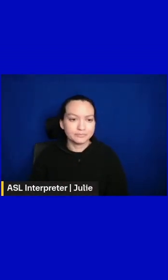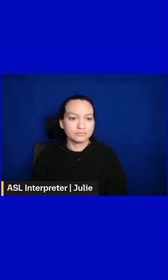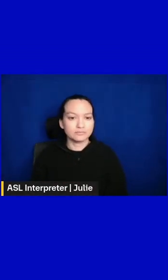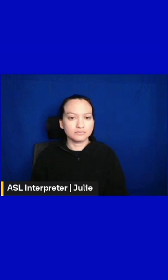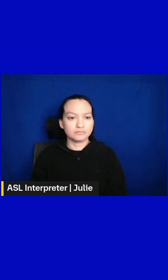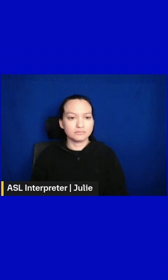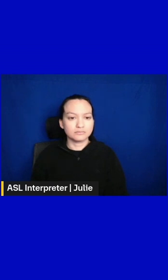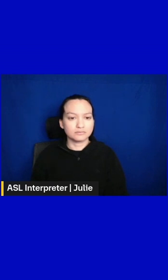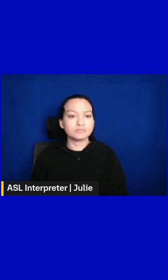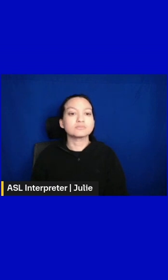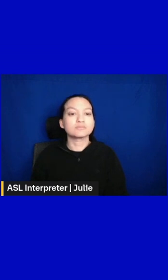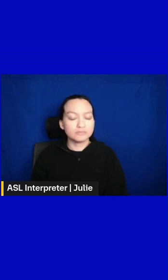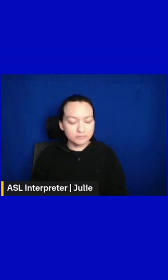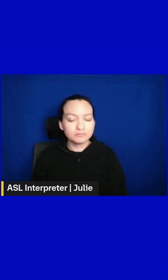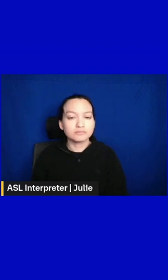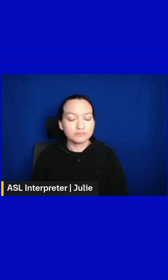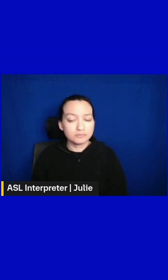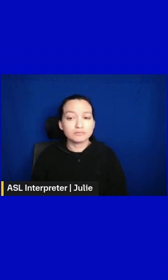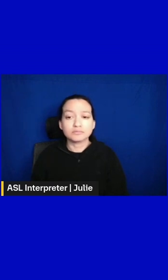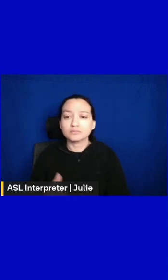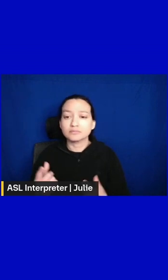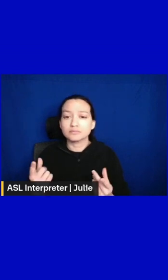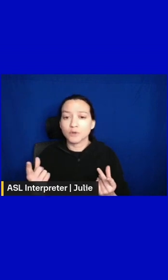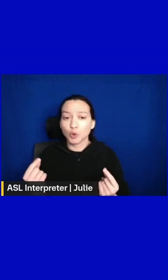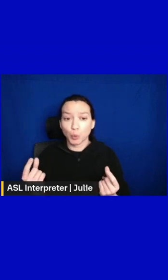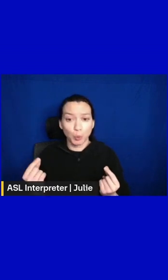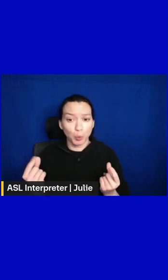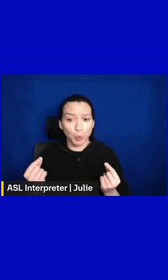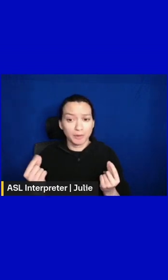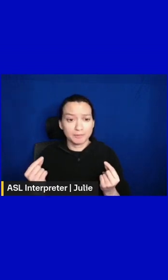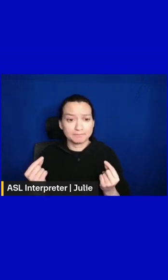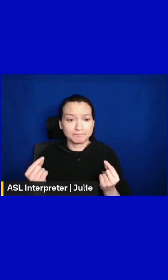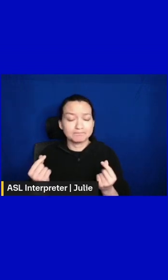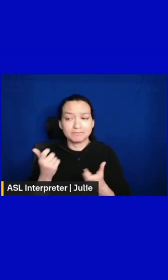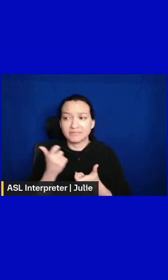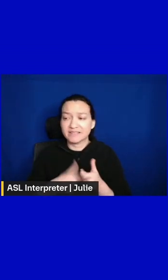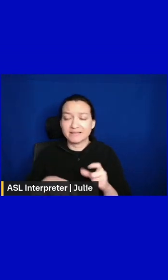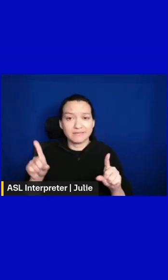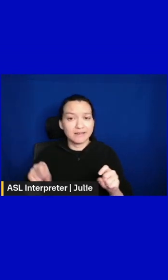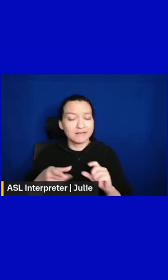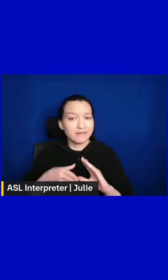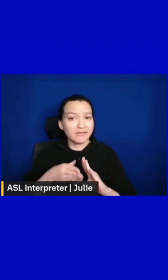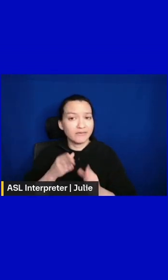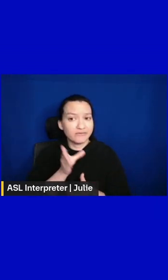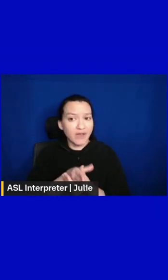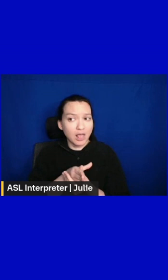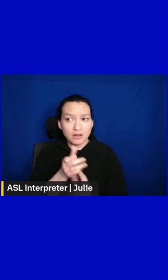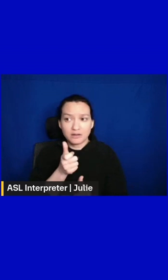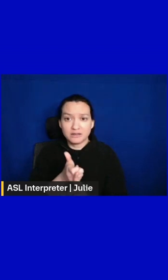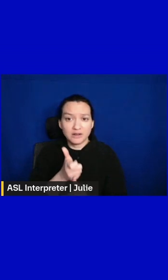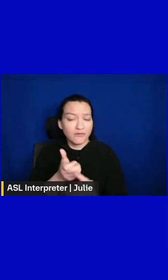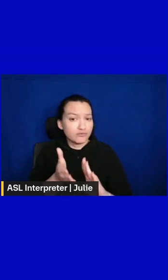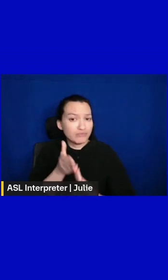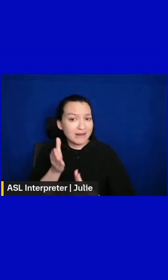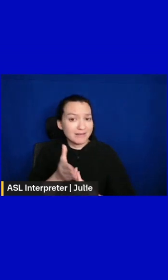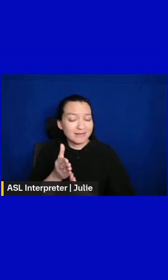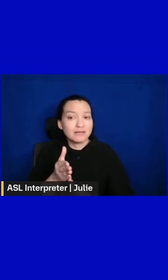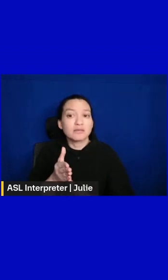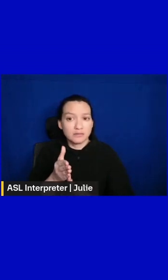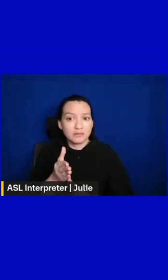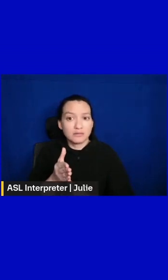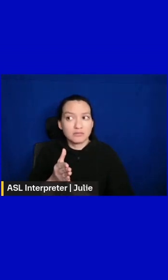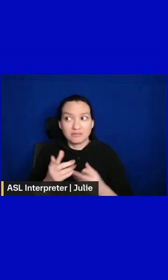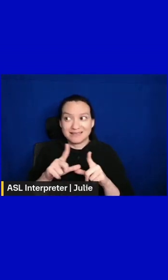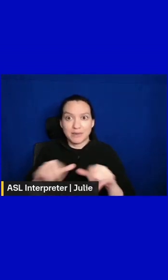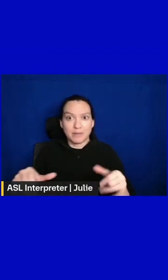Shorter run. But essentially what we did was we took each test file and ran them sequentially in parallel